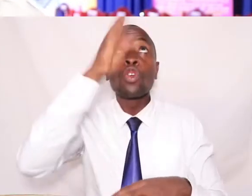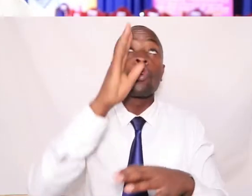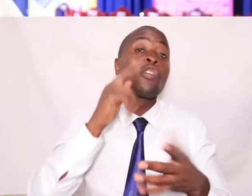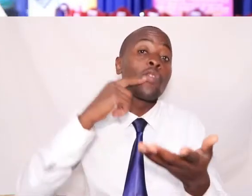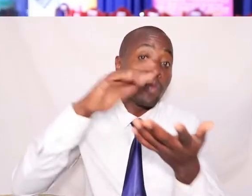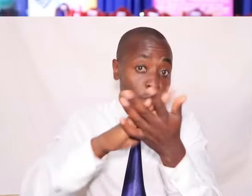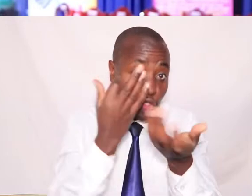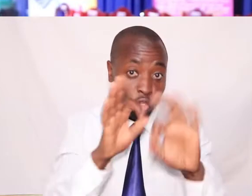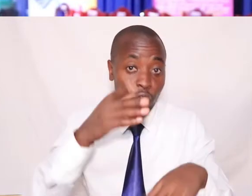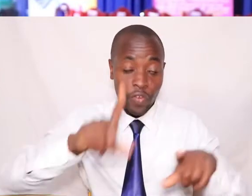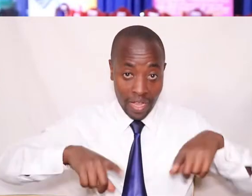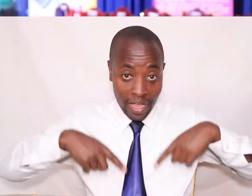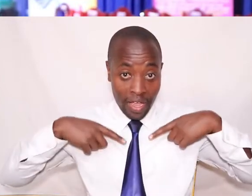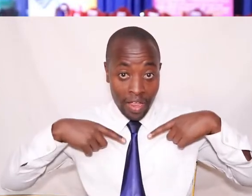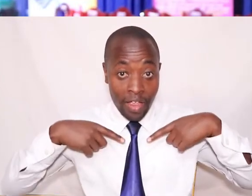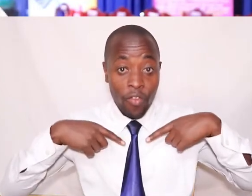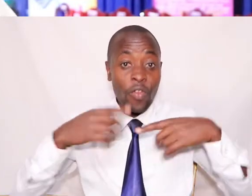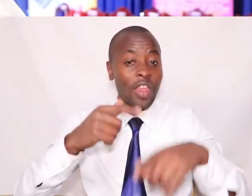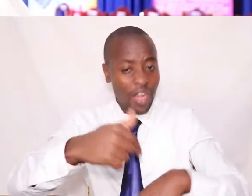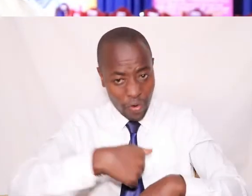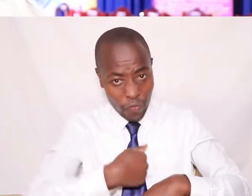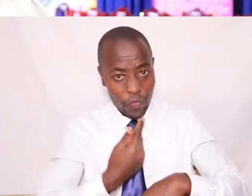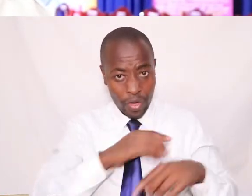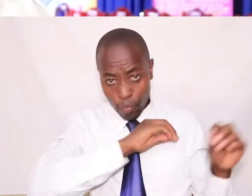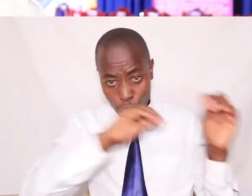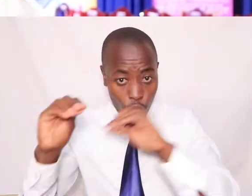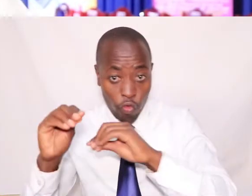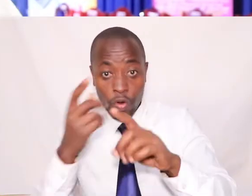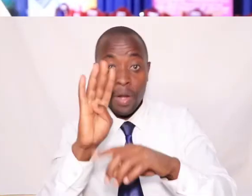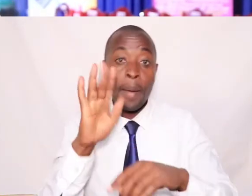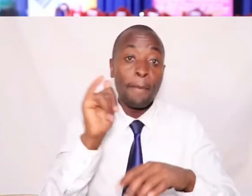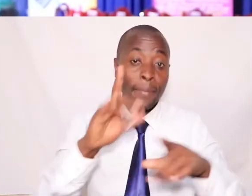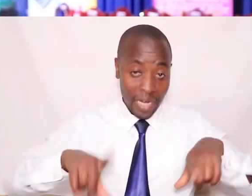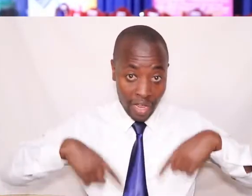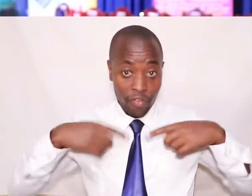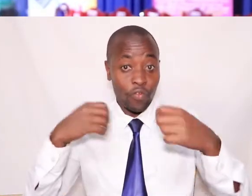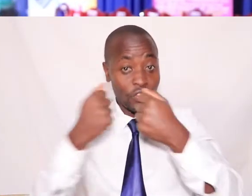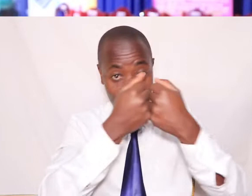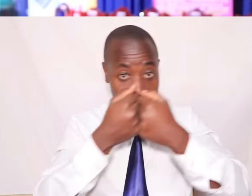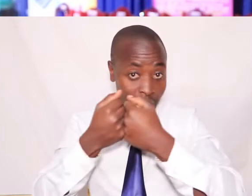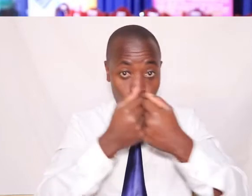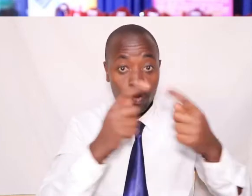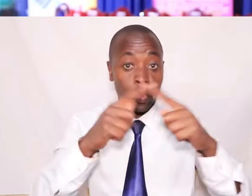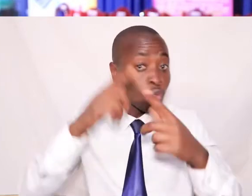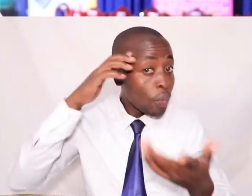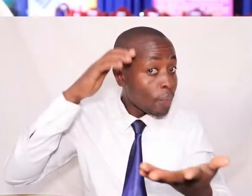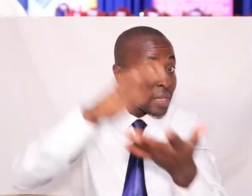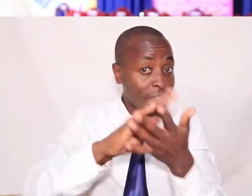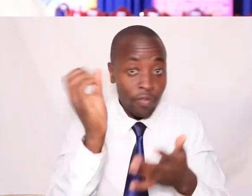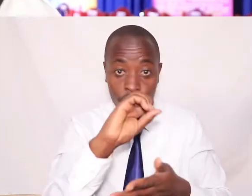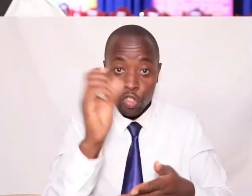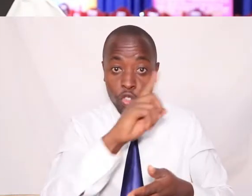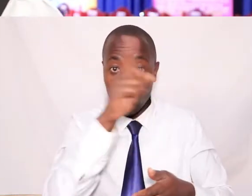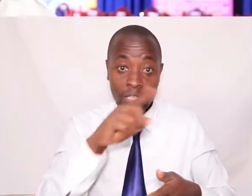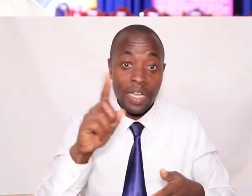promises over your life and feel drawn away by life challenges to the extent of disbelief?